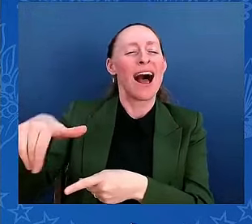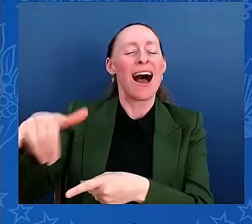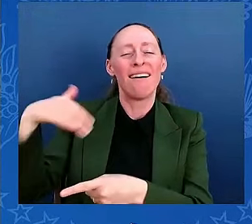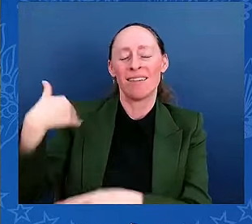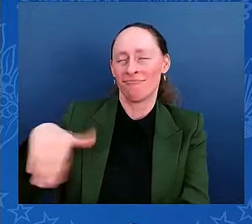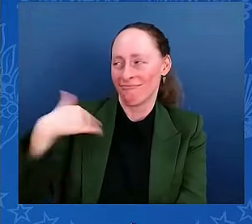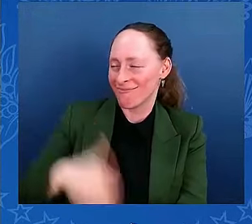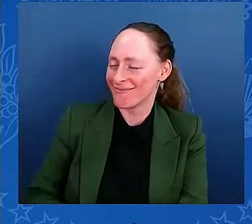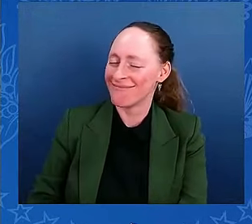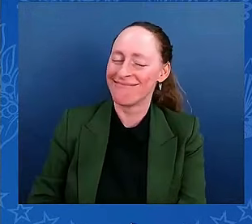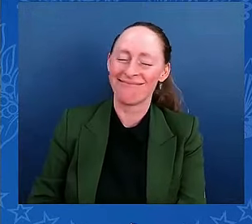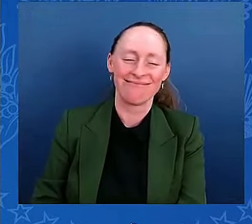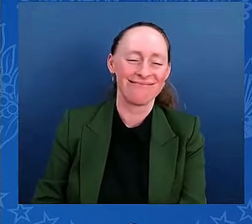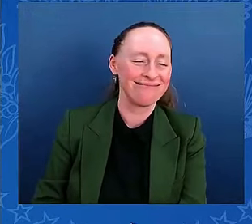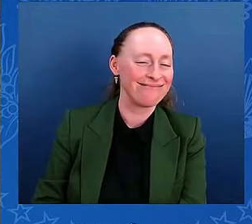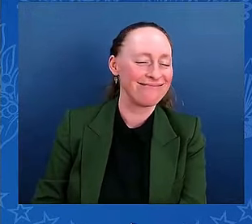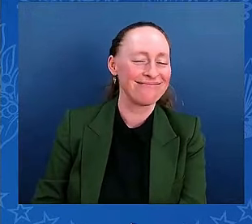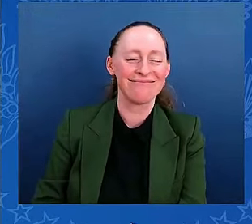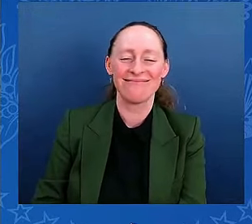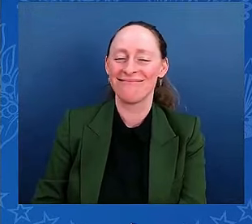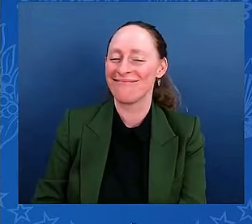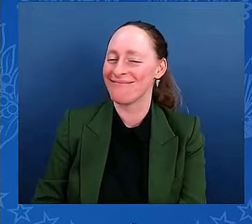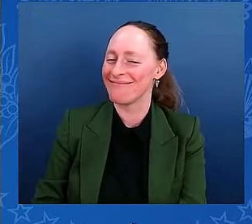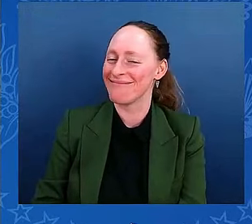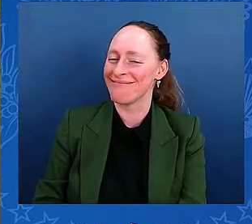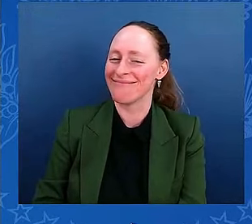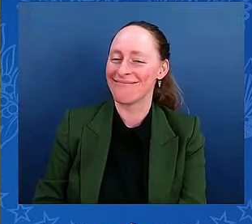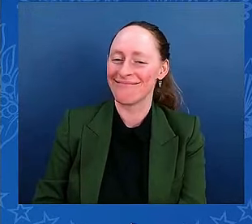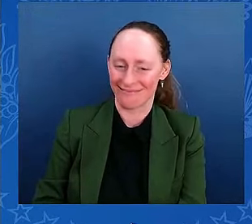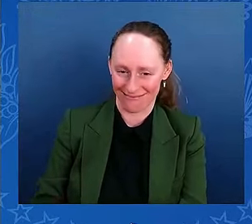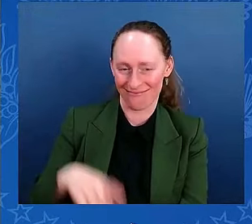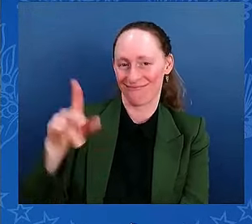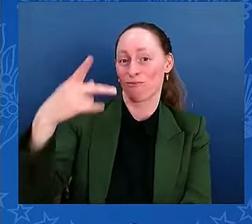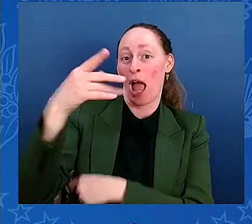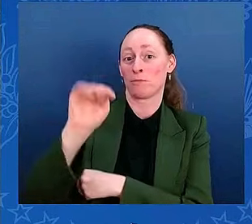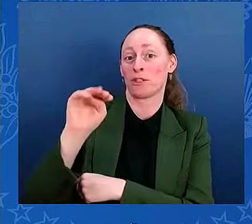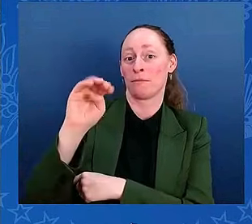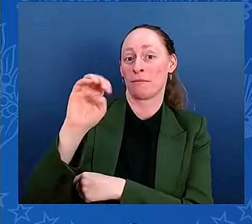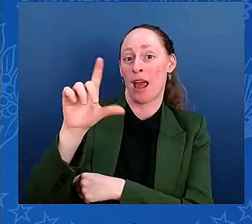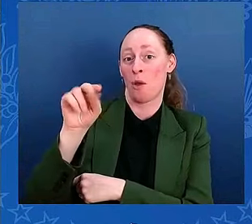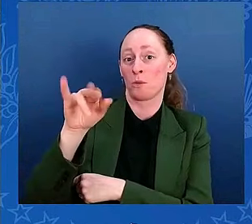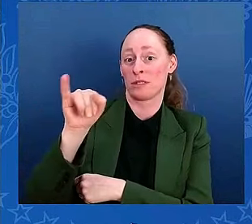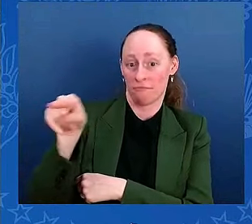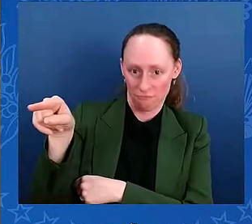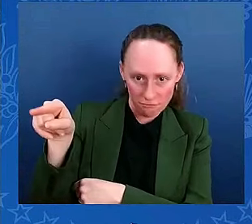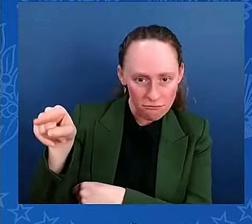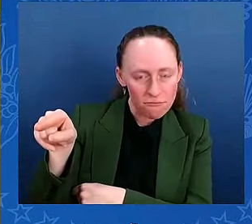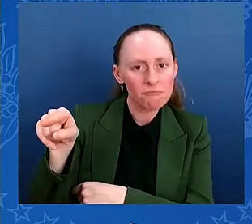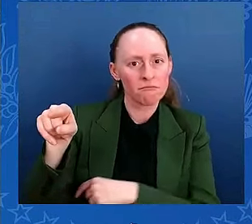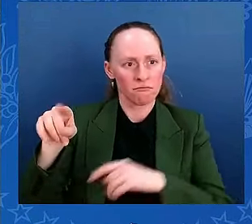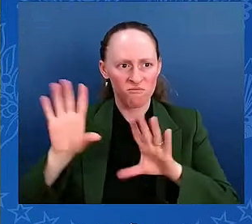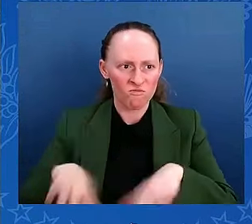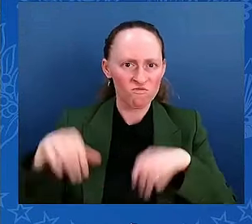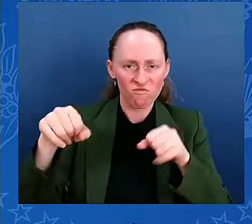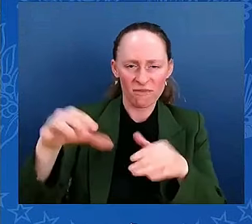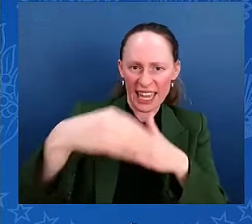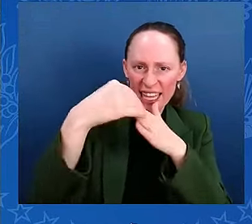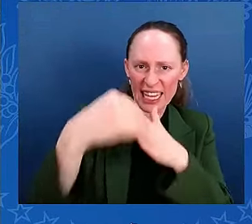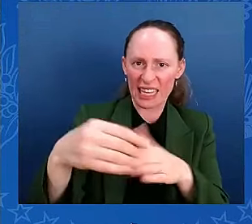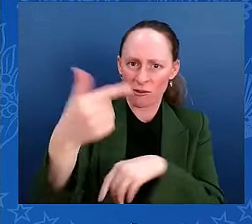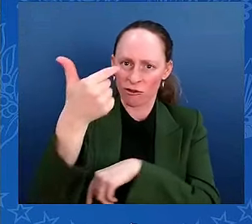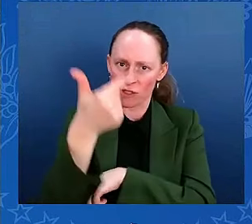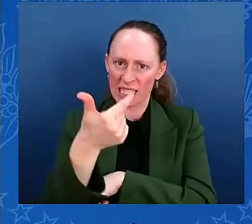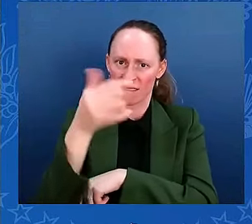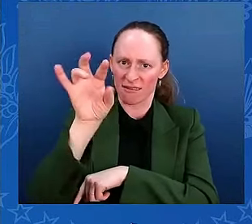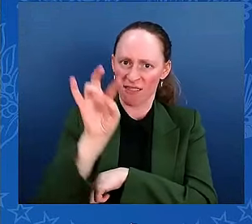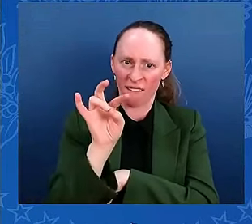G7 this year, as well as Italy's longstanding contributions to transatlantic security through NATO, look, and their strong leadership of